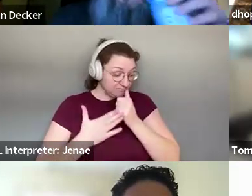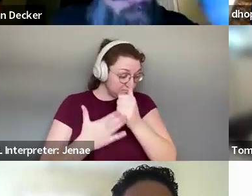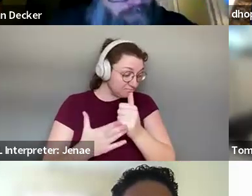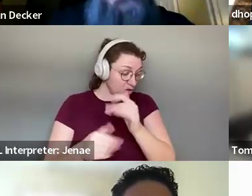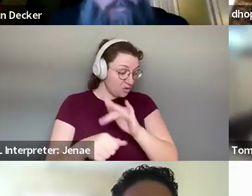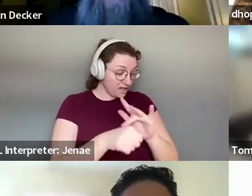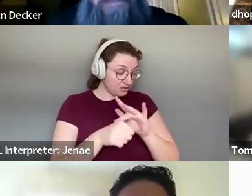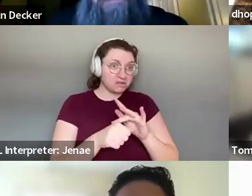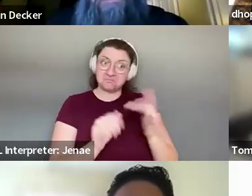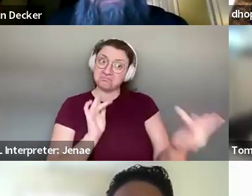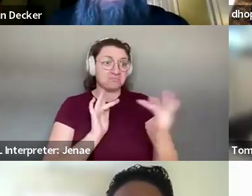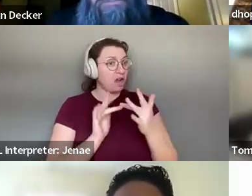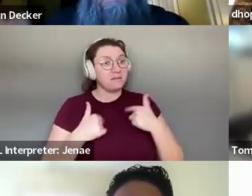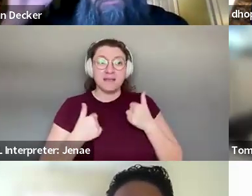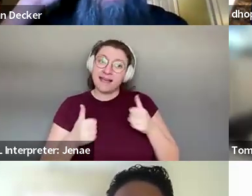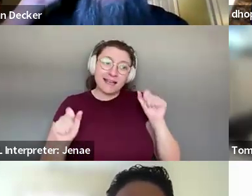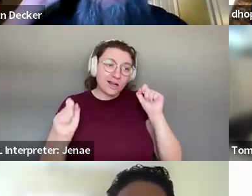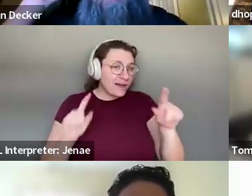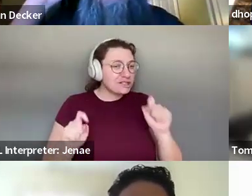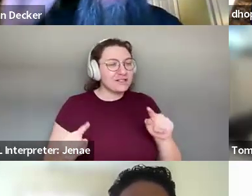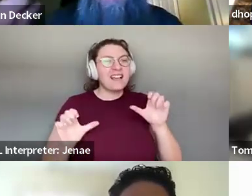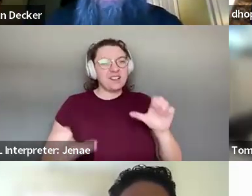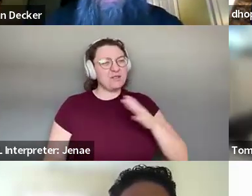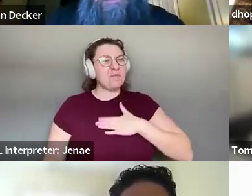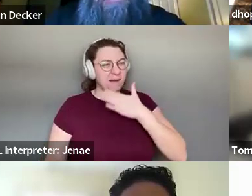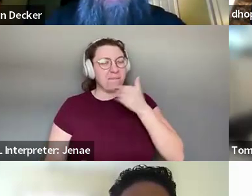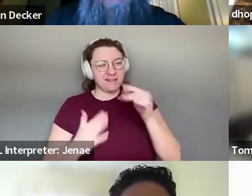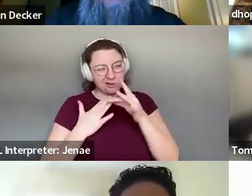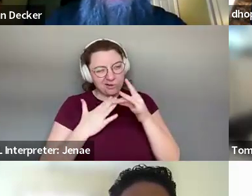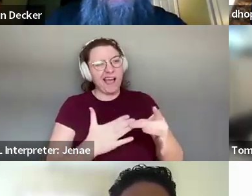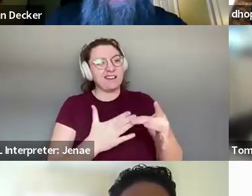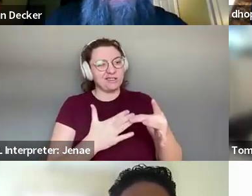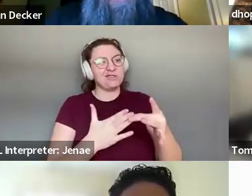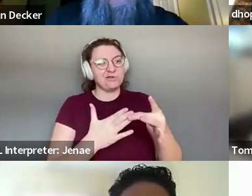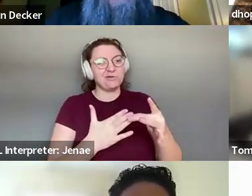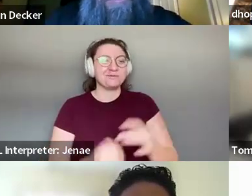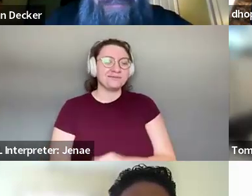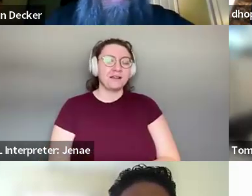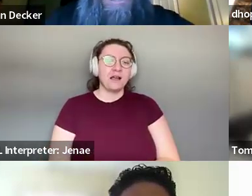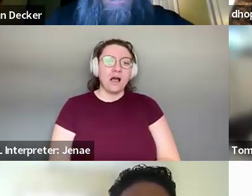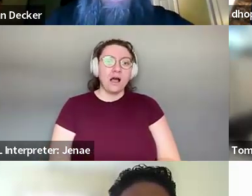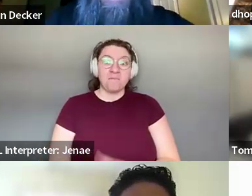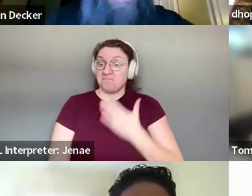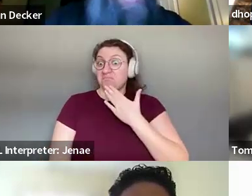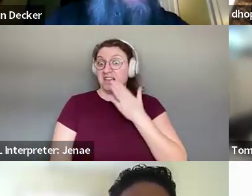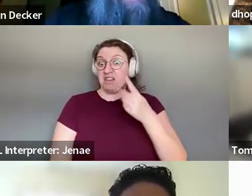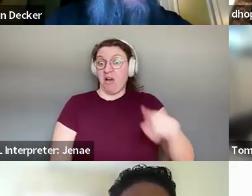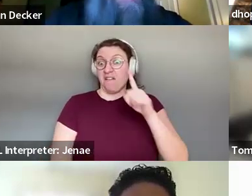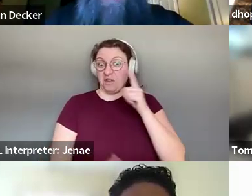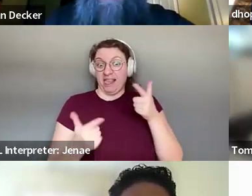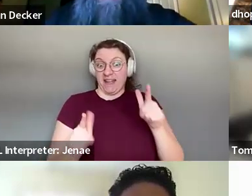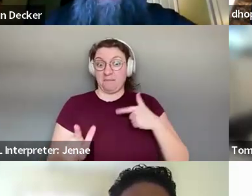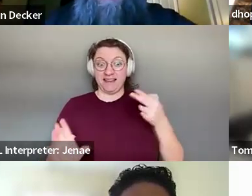free to contact me with any questions, and I'll do my best to kind of, guide you in the right direction. So thank you all for having me.